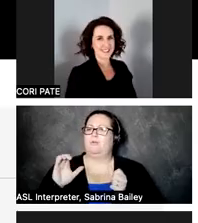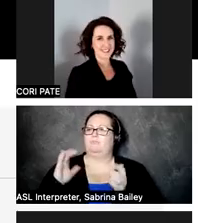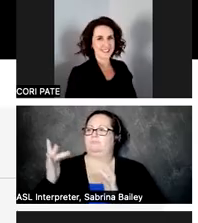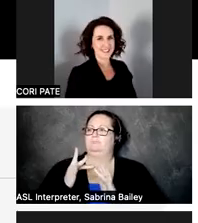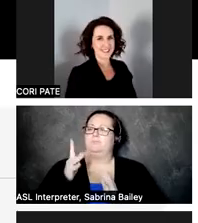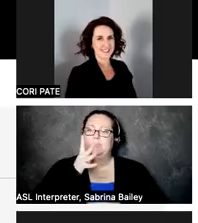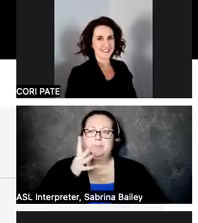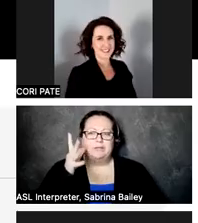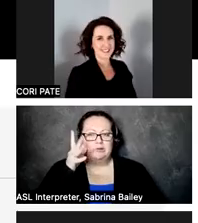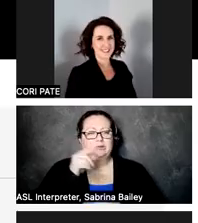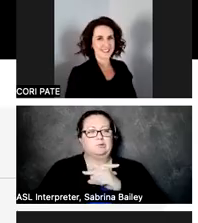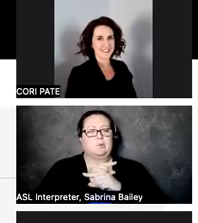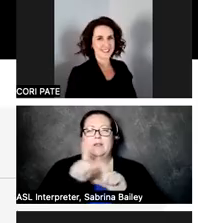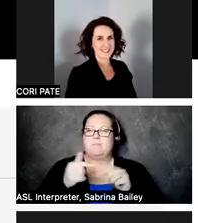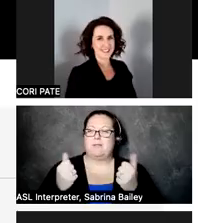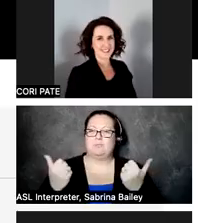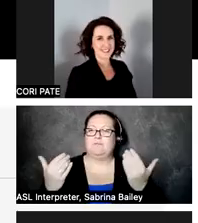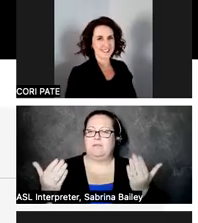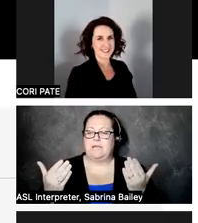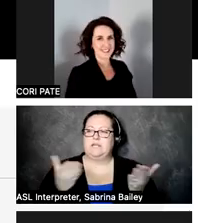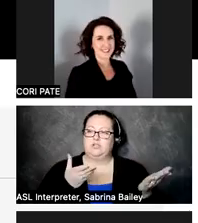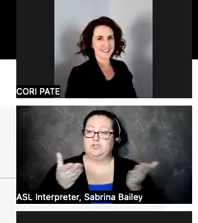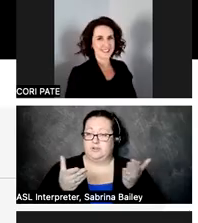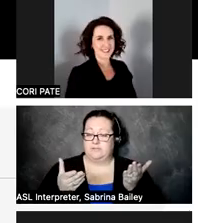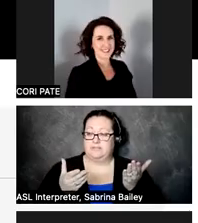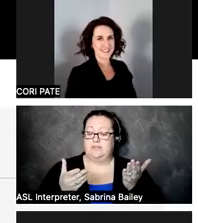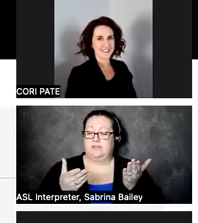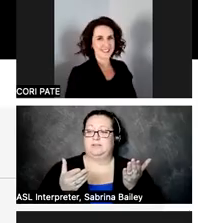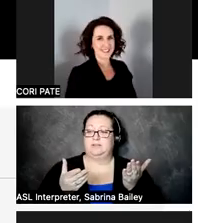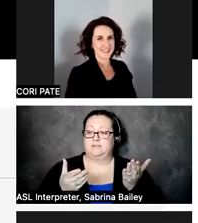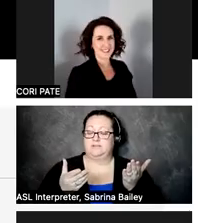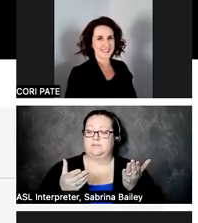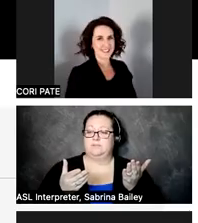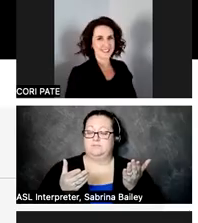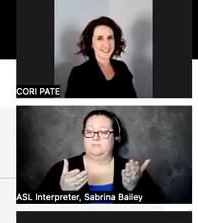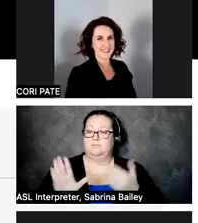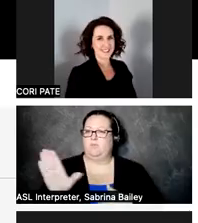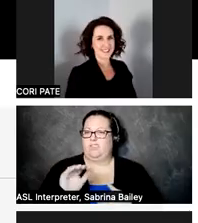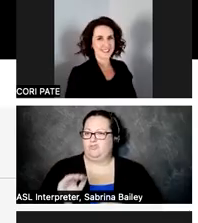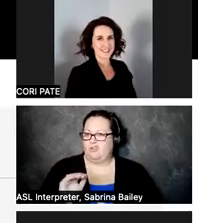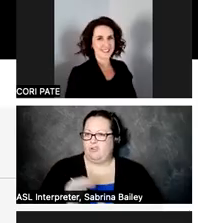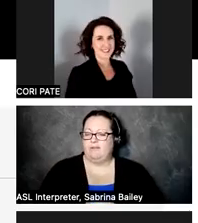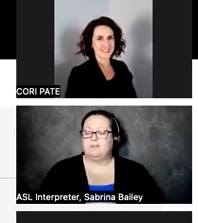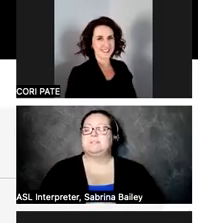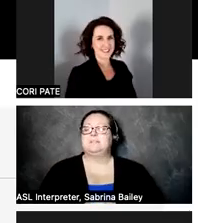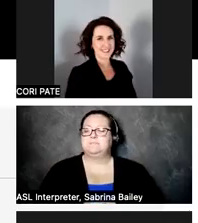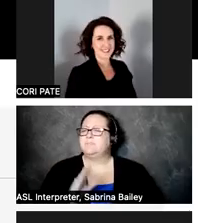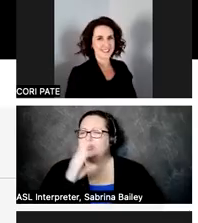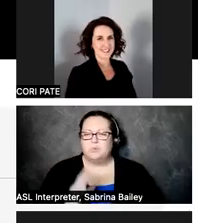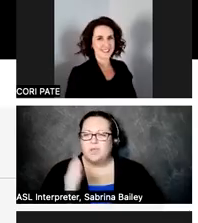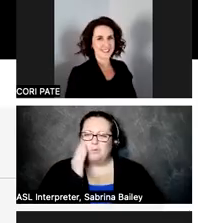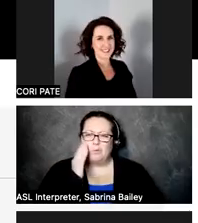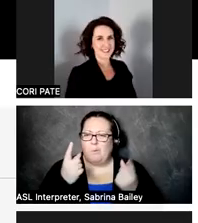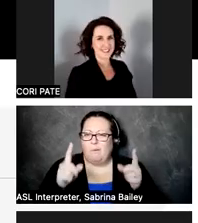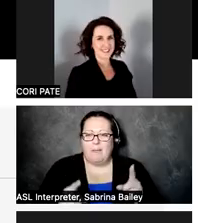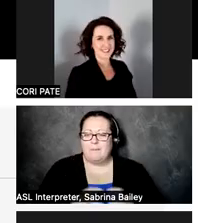parent or a guardian about providing services to their child. And you never know what you're going to get,